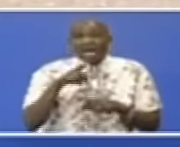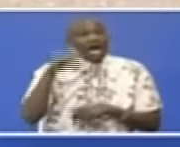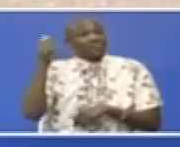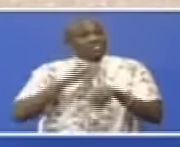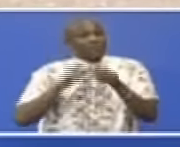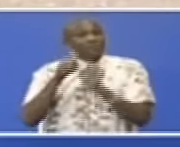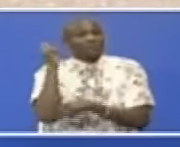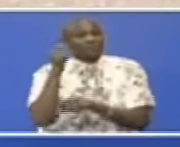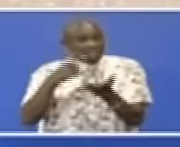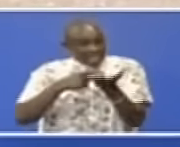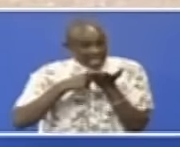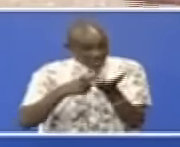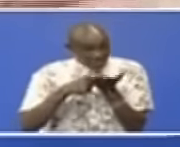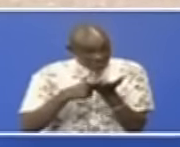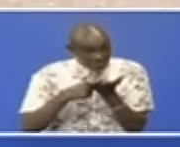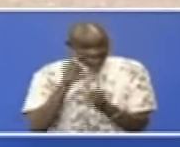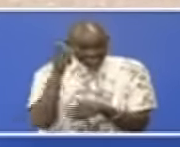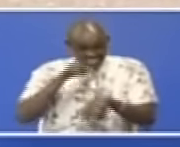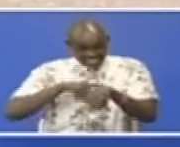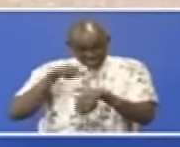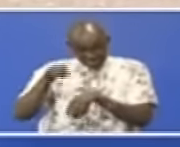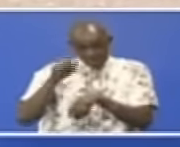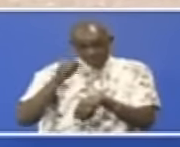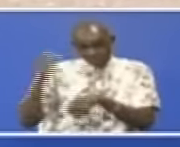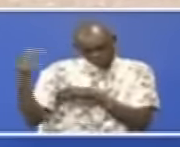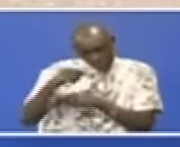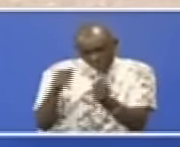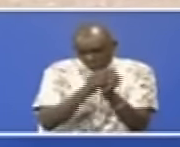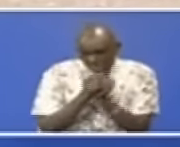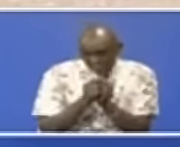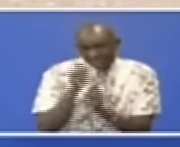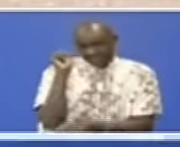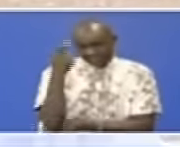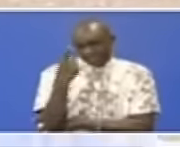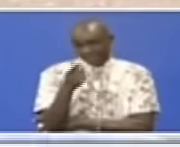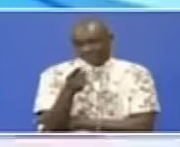time dialogue. This is a second chance to come together as a country.